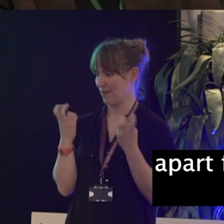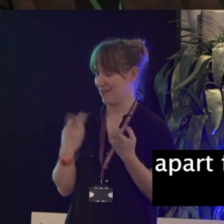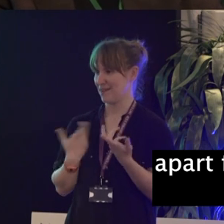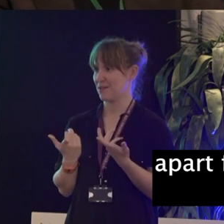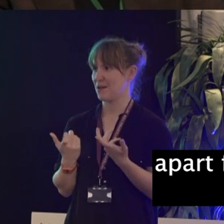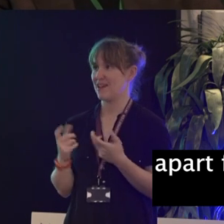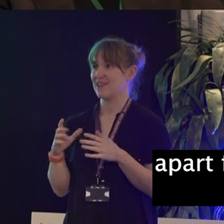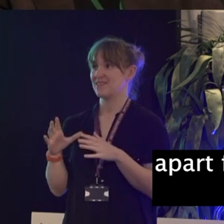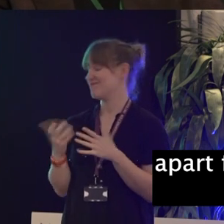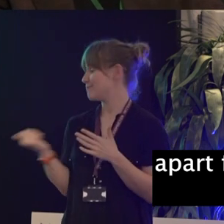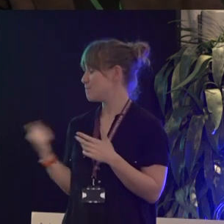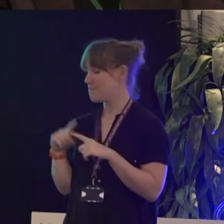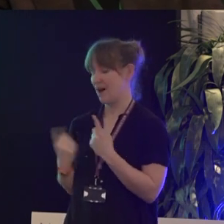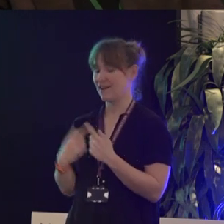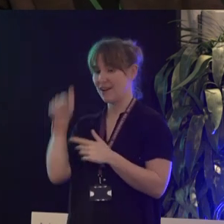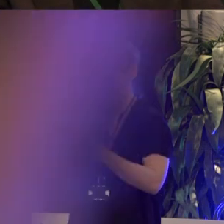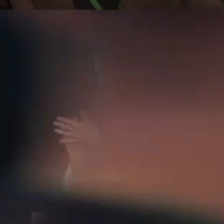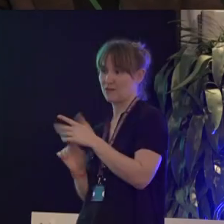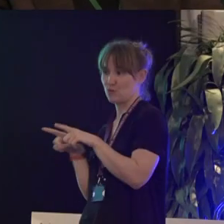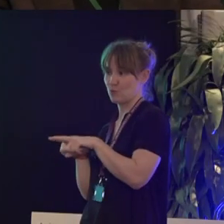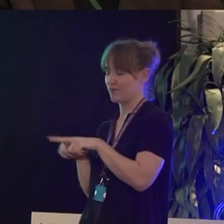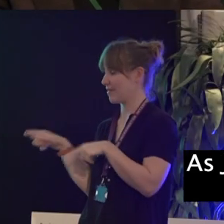that I've experienced what Ana just mentioned.